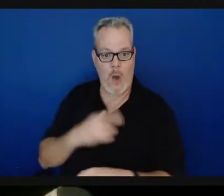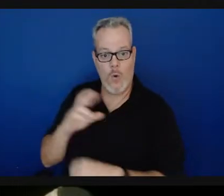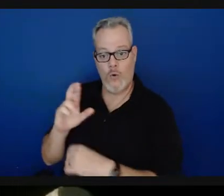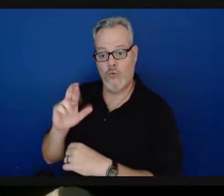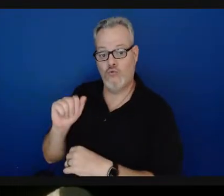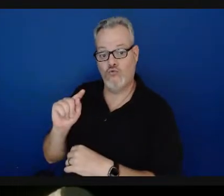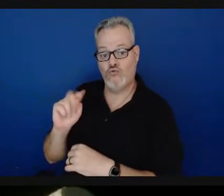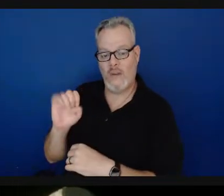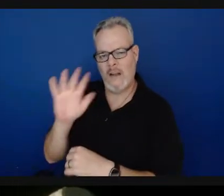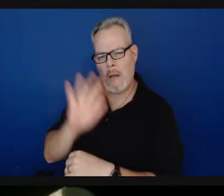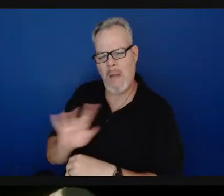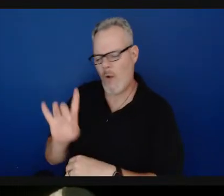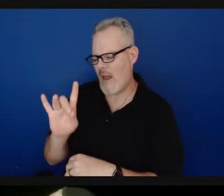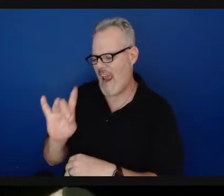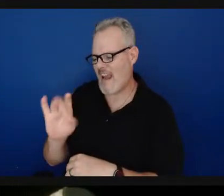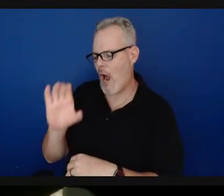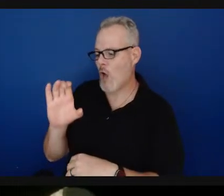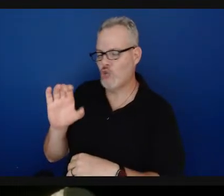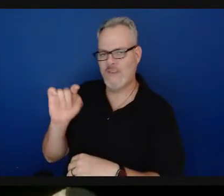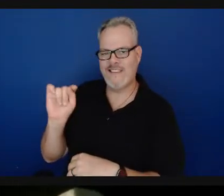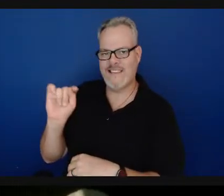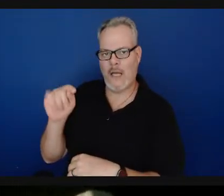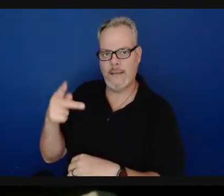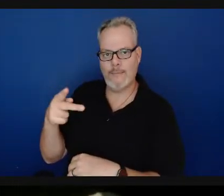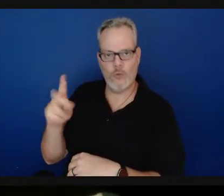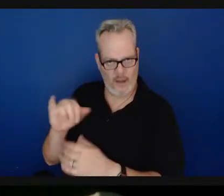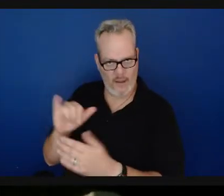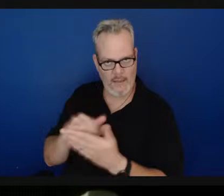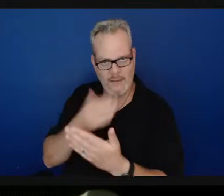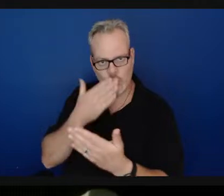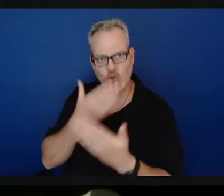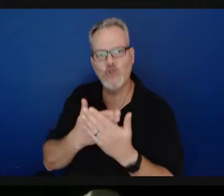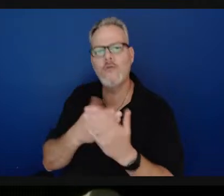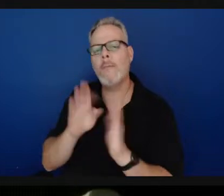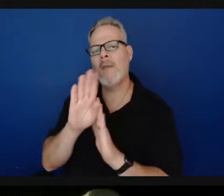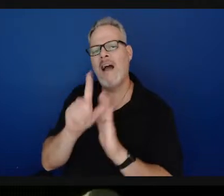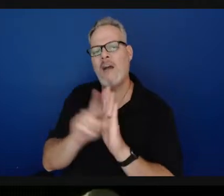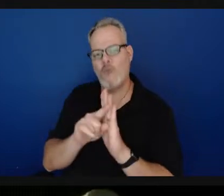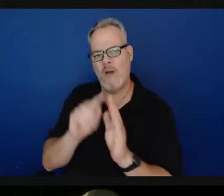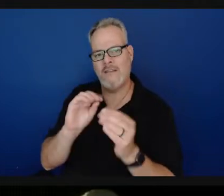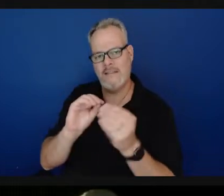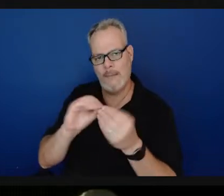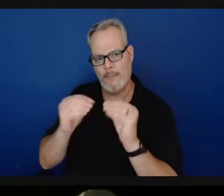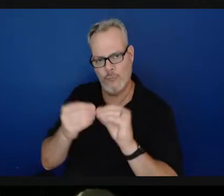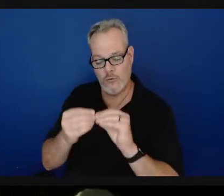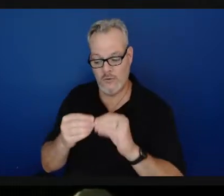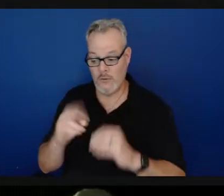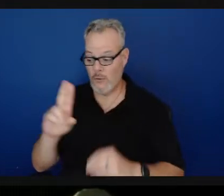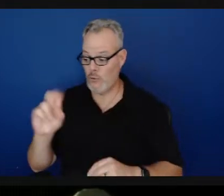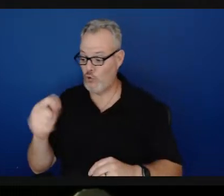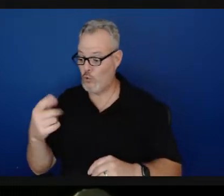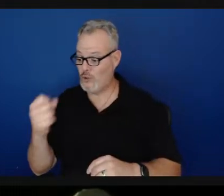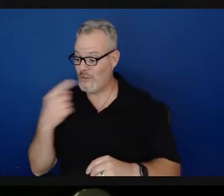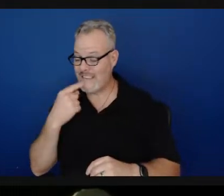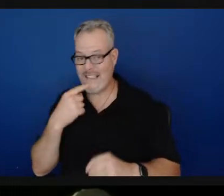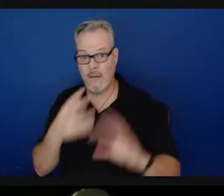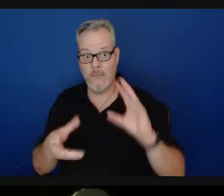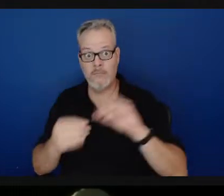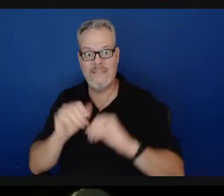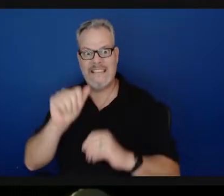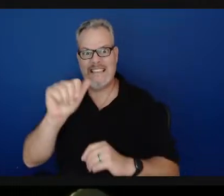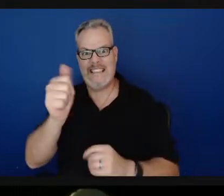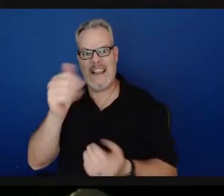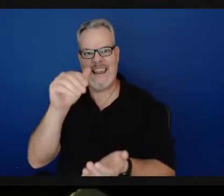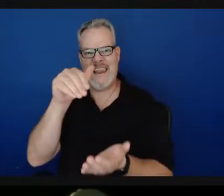which is probably a decent guess for a background rate now. The USGS reports there was 10,000 tons of SO2